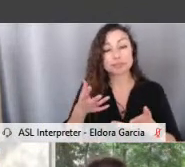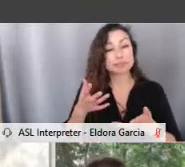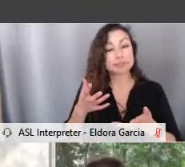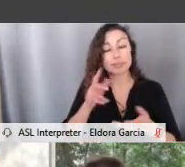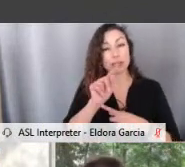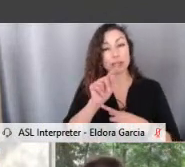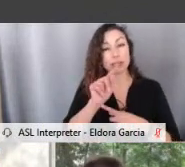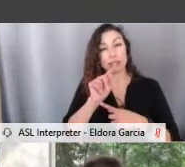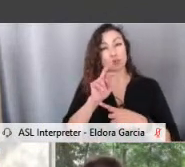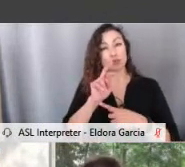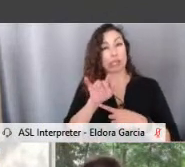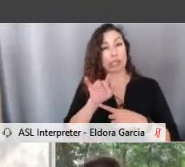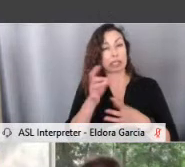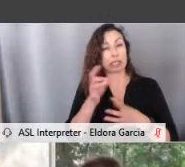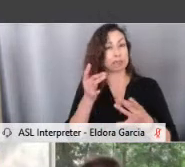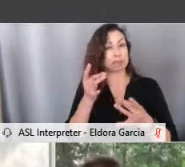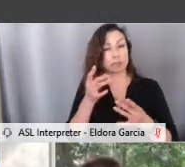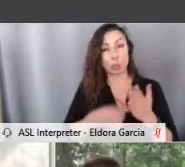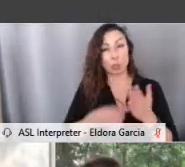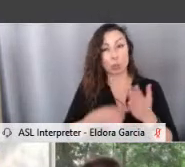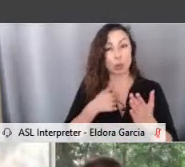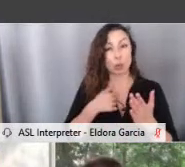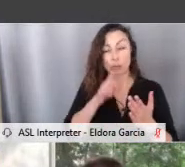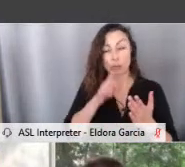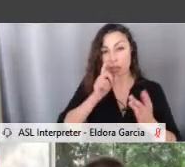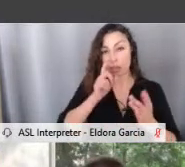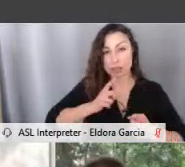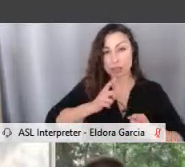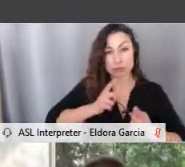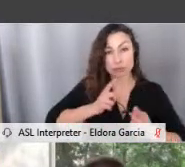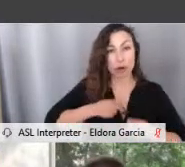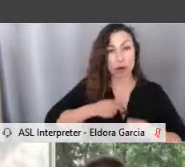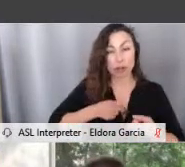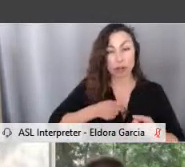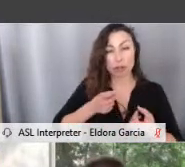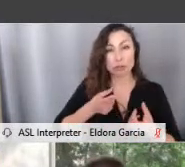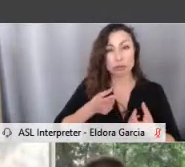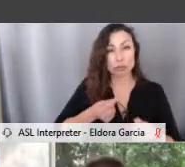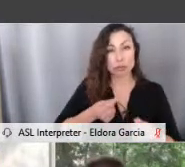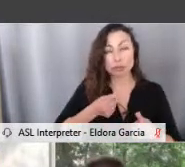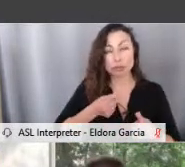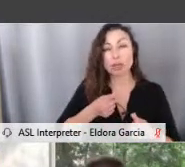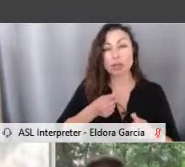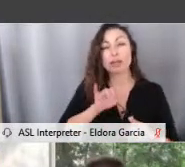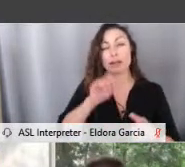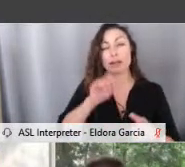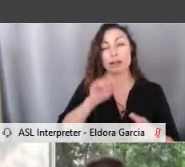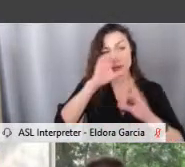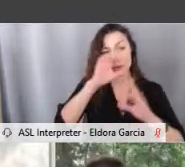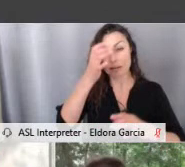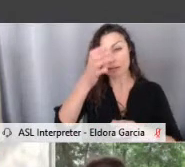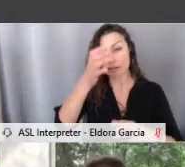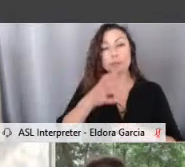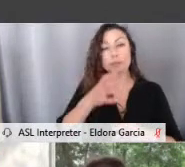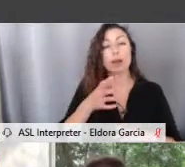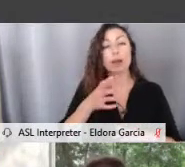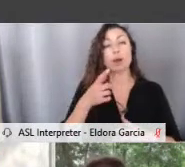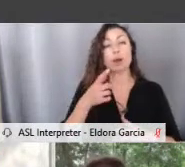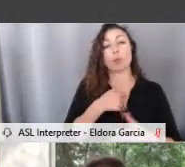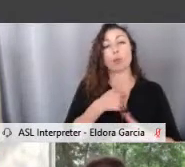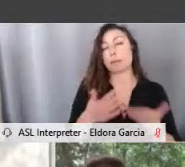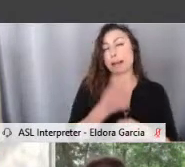the tricky part for us, and what we really struggle with, is this idea that we might get